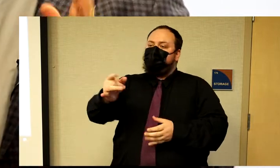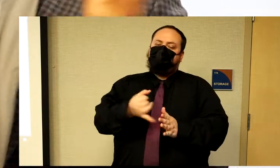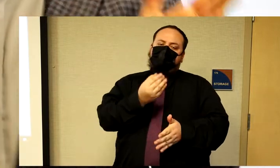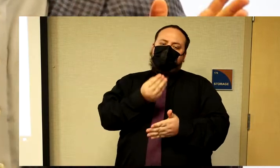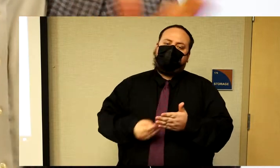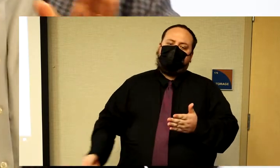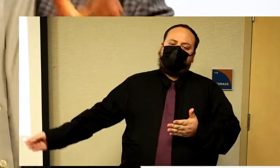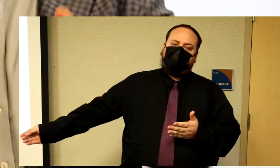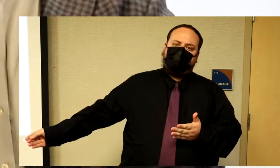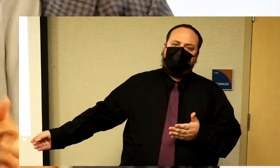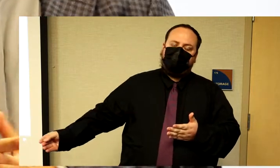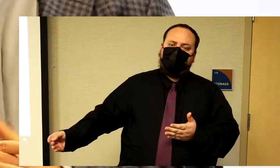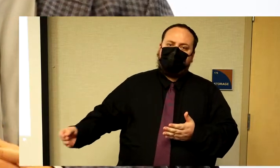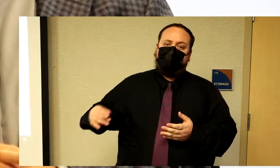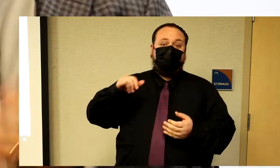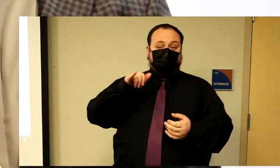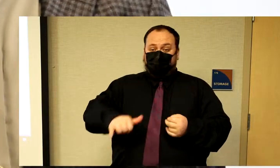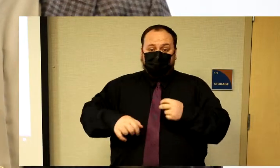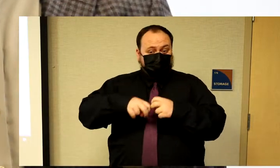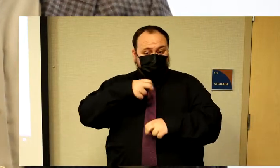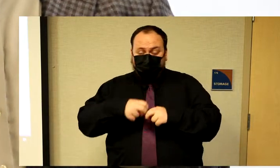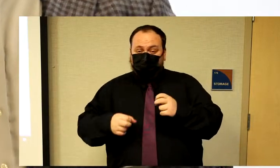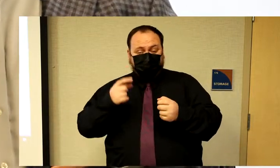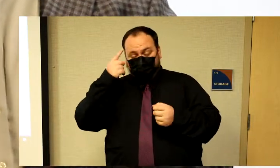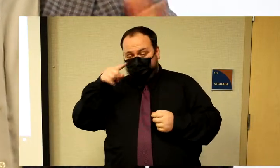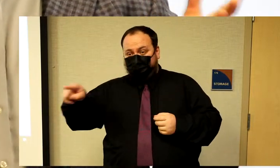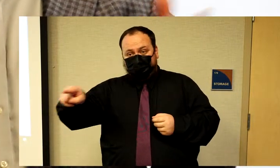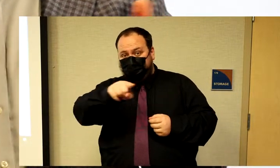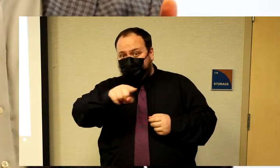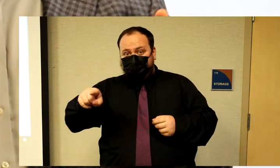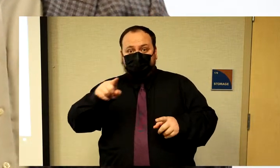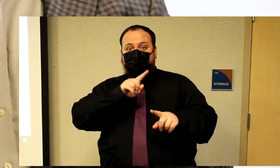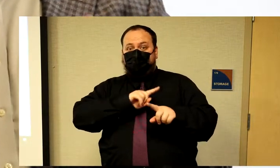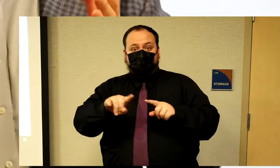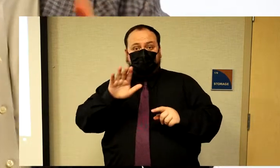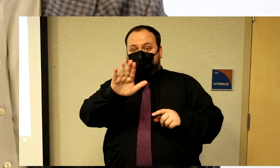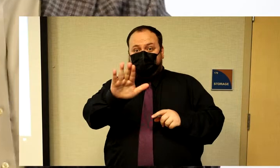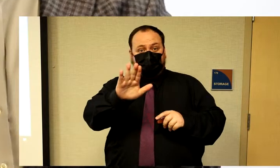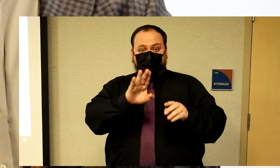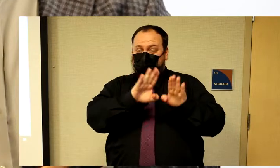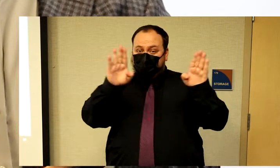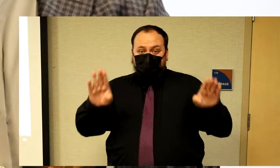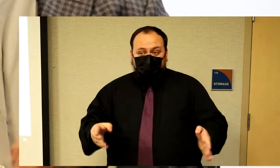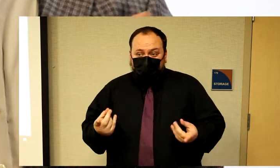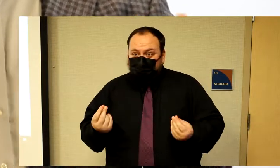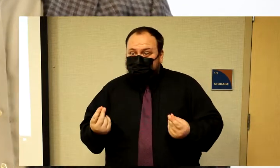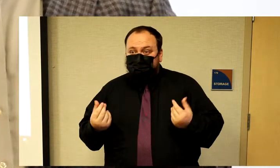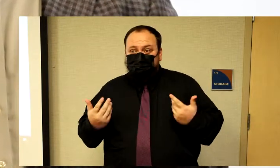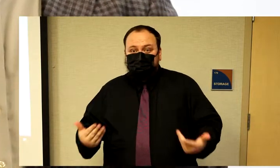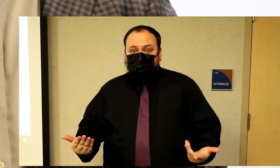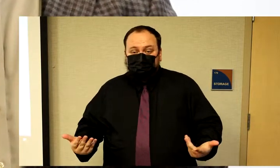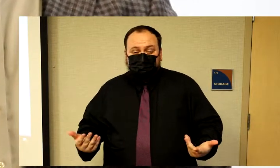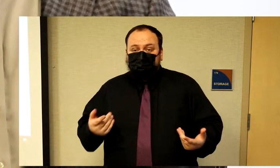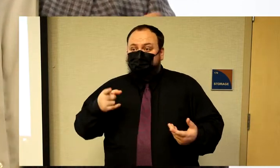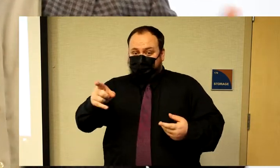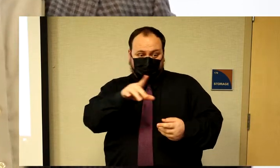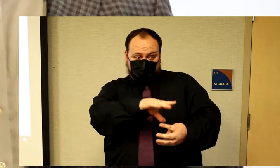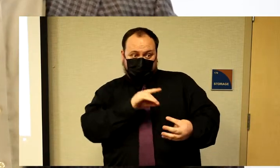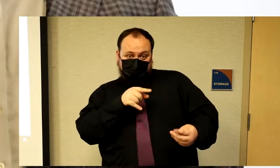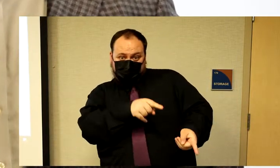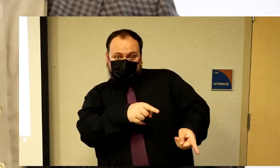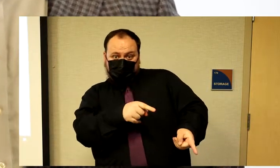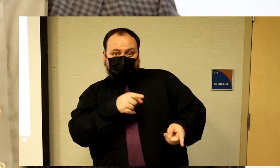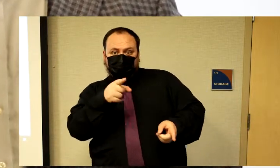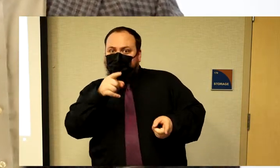colleague? That's an issue up to you. But in the end, your board as a whole, you're elected from that area, you still have an obligation